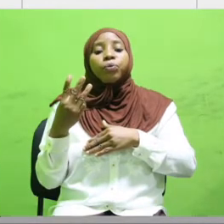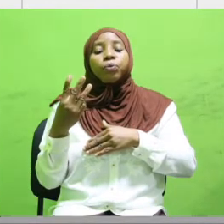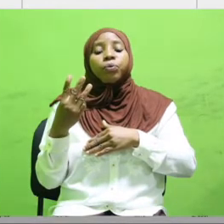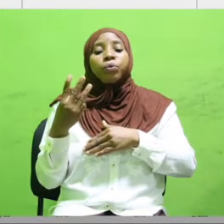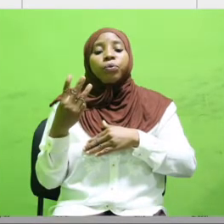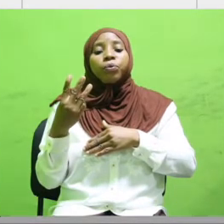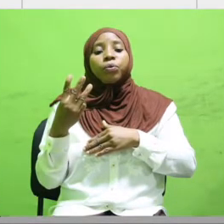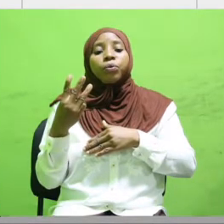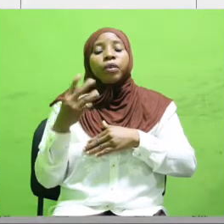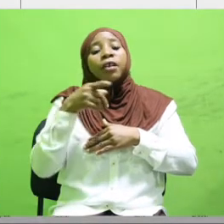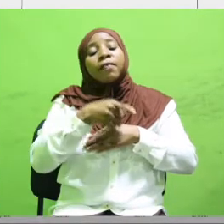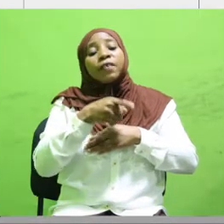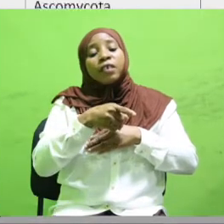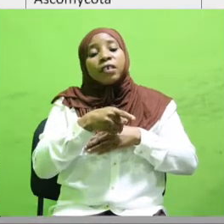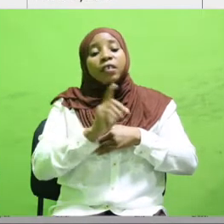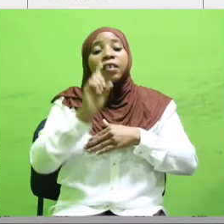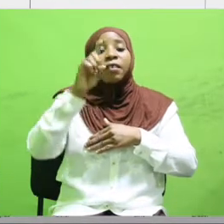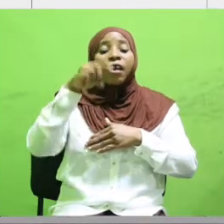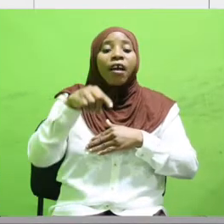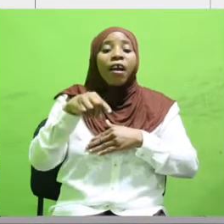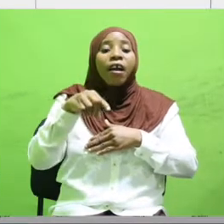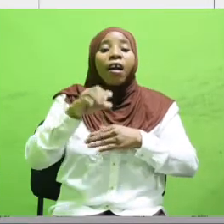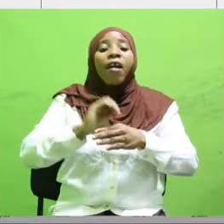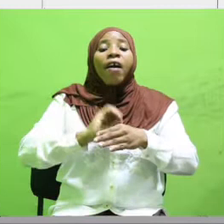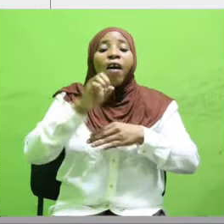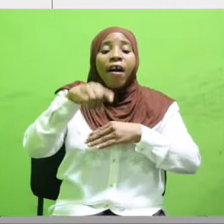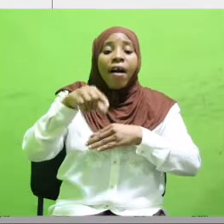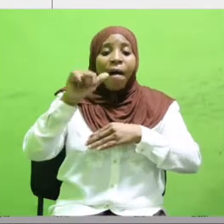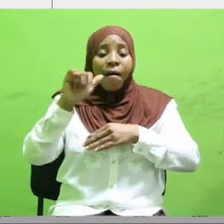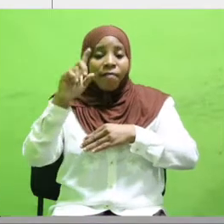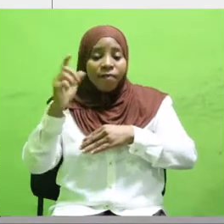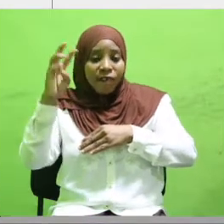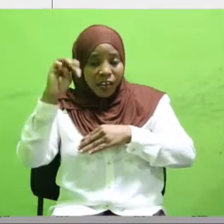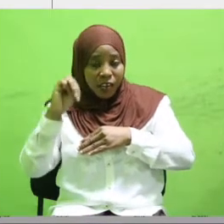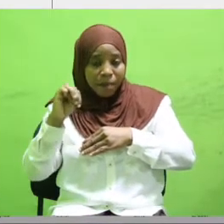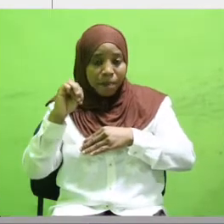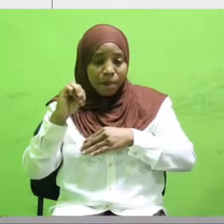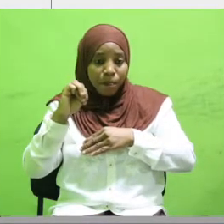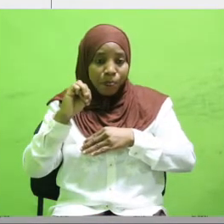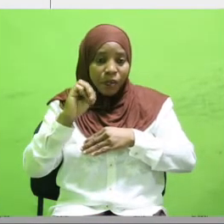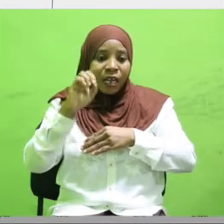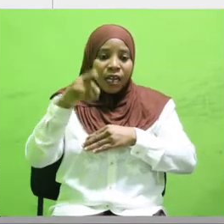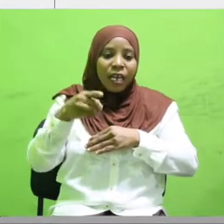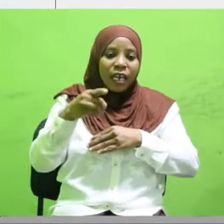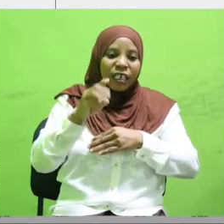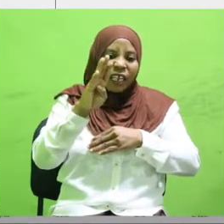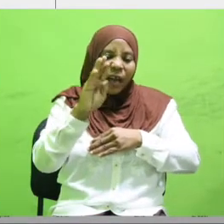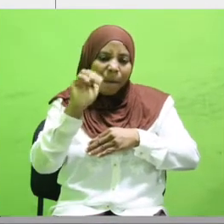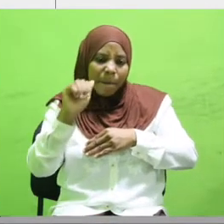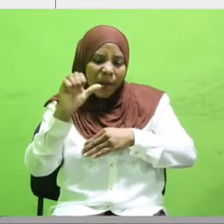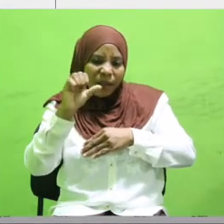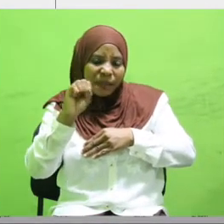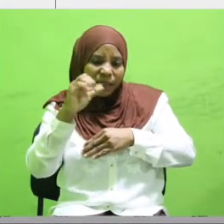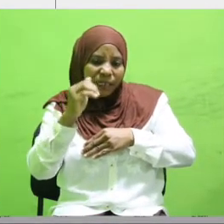are phylum Zygomycota, phylum Ascomycota, and phylum